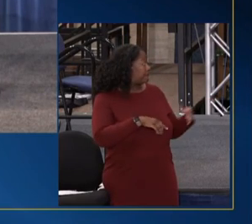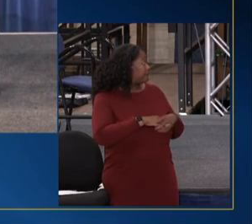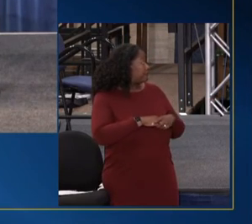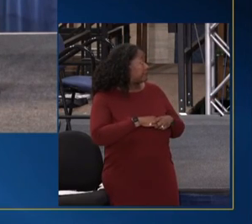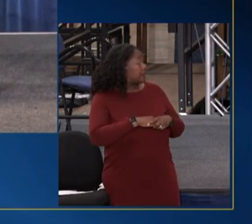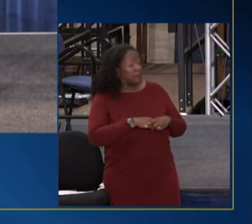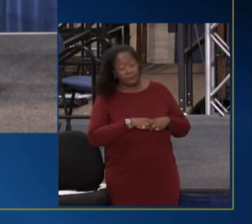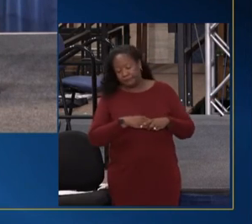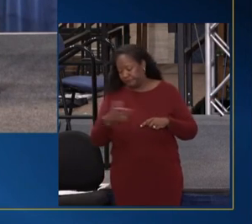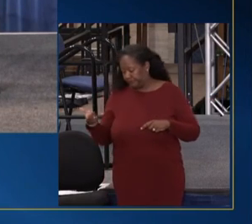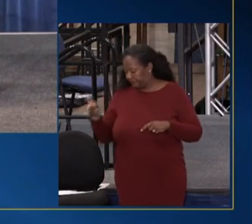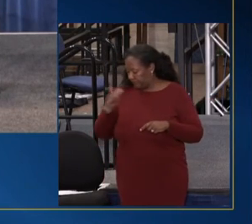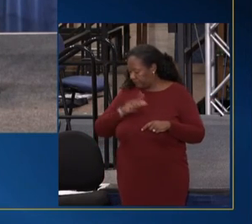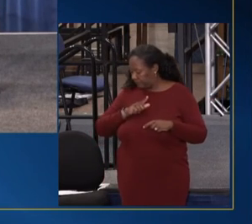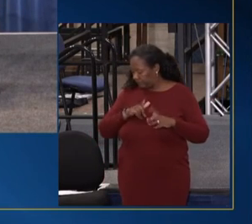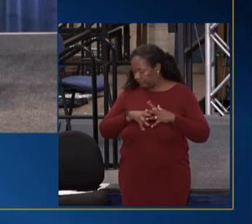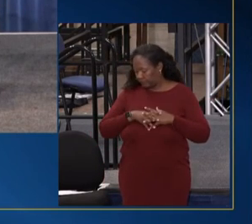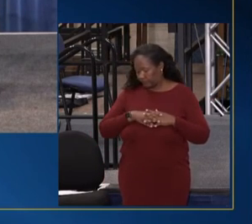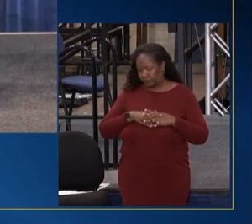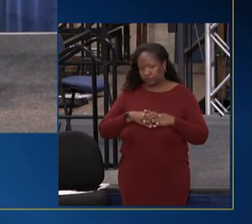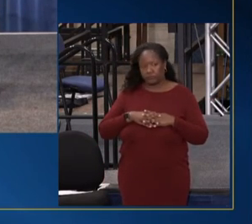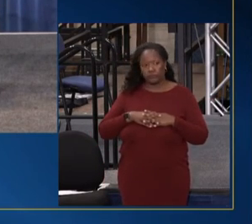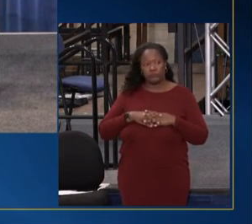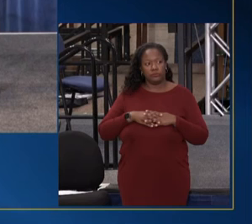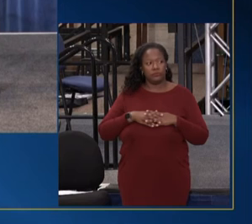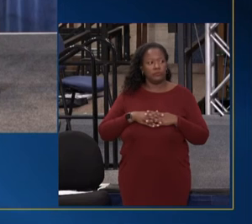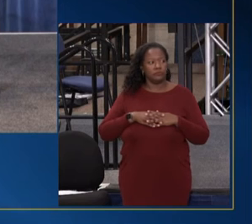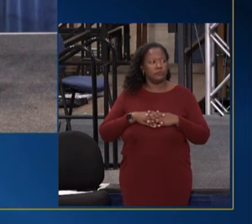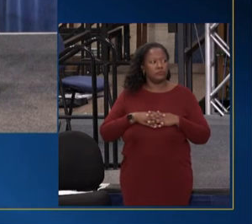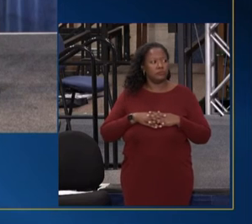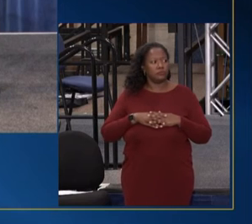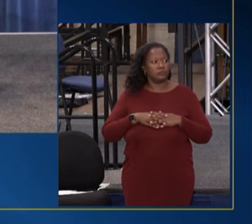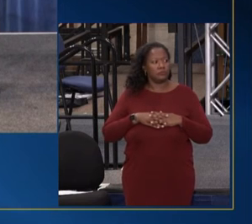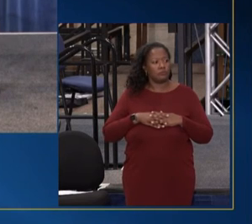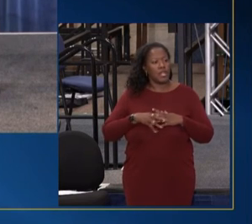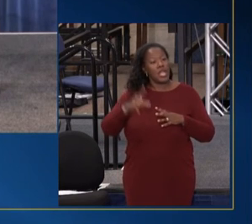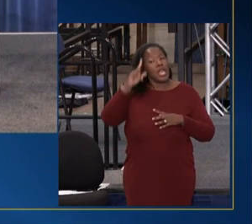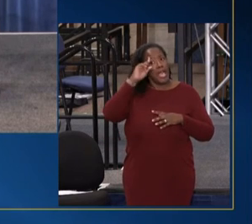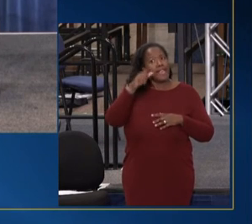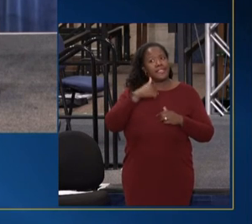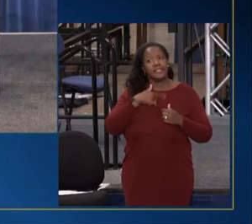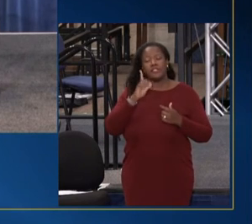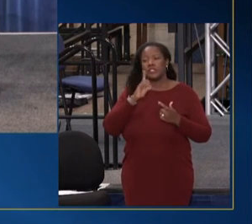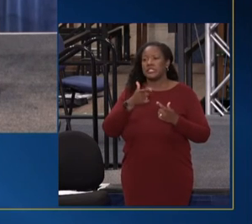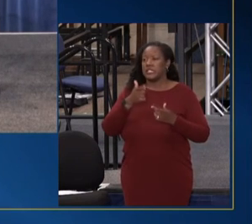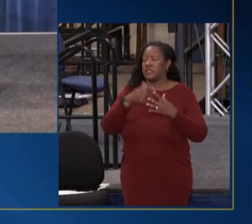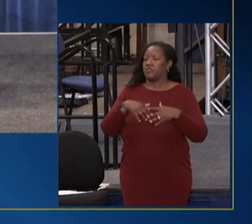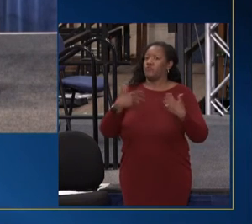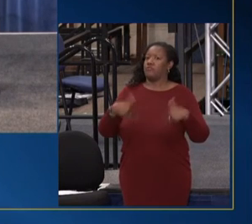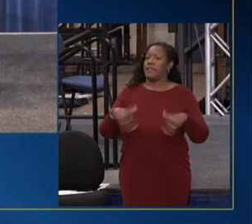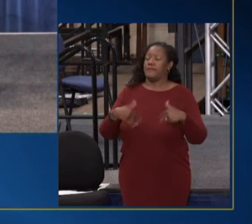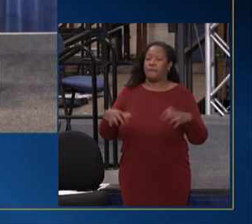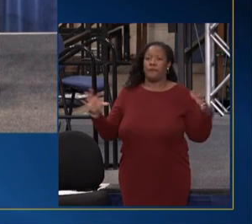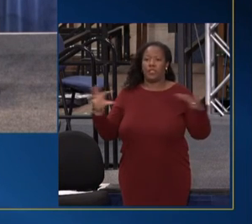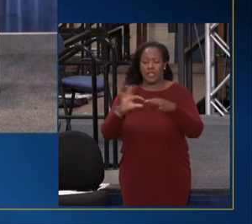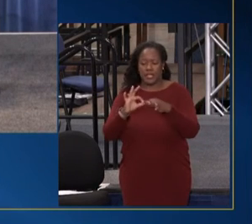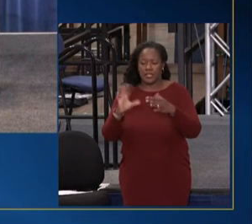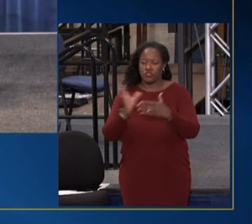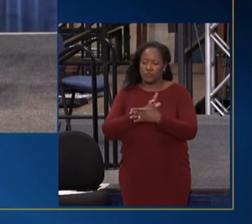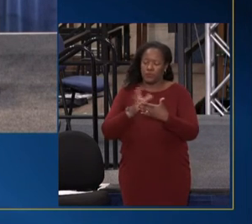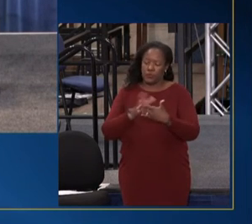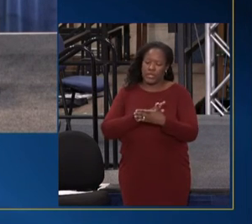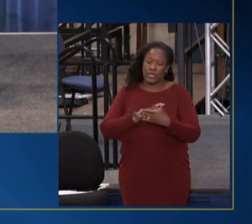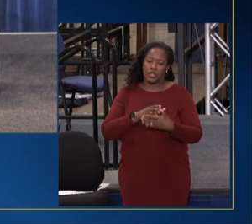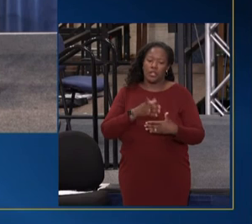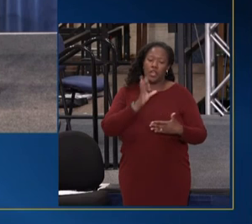Happy to start us off. Yeah, I mean, I think there is such an incredible linkage between what's happening with